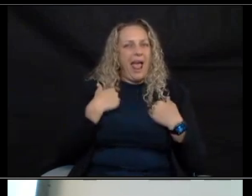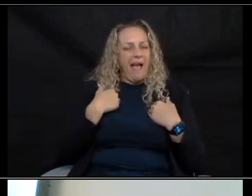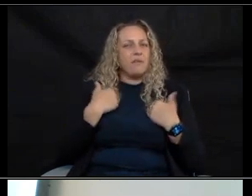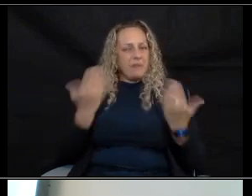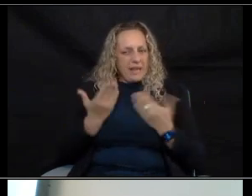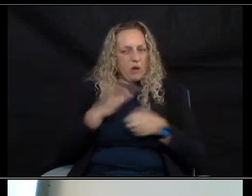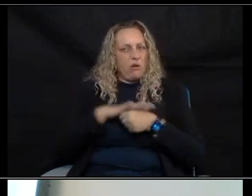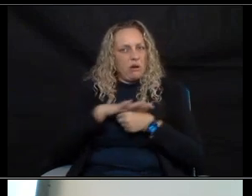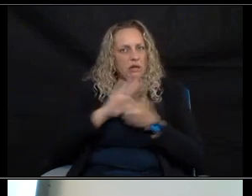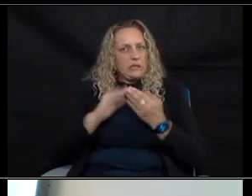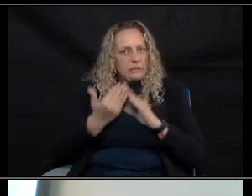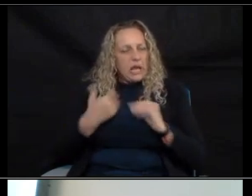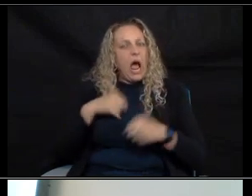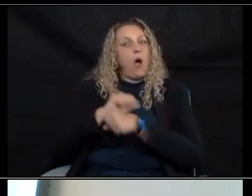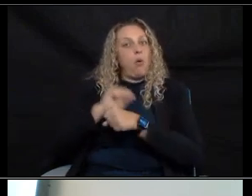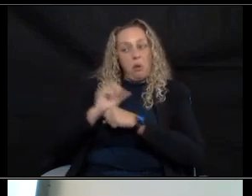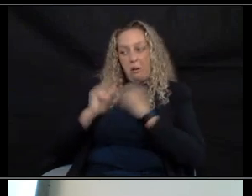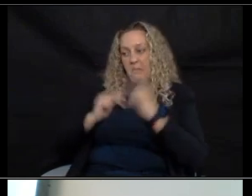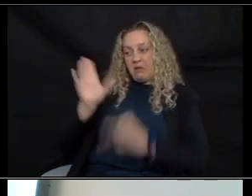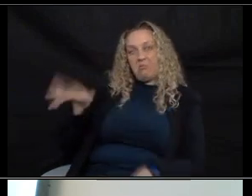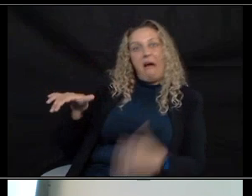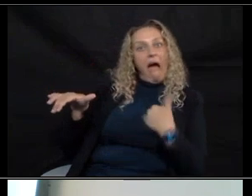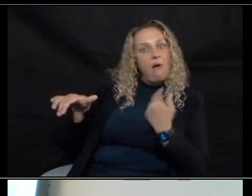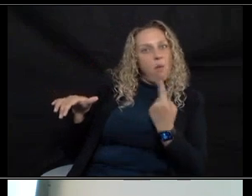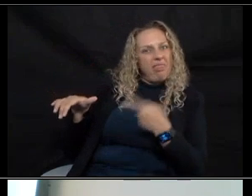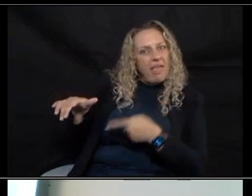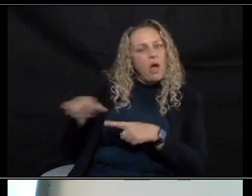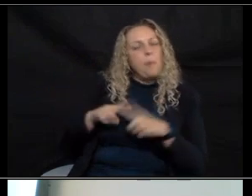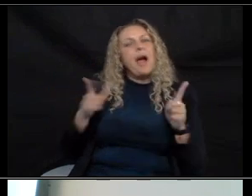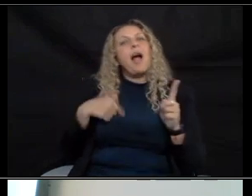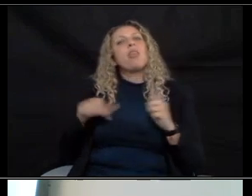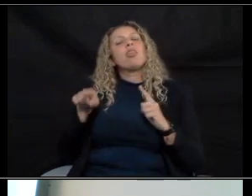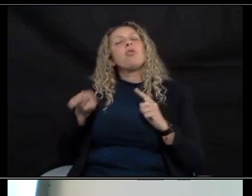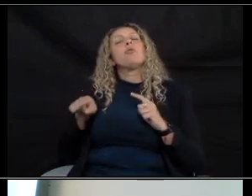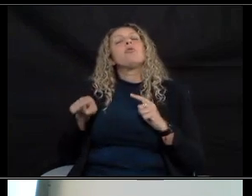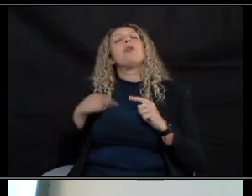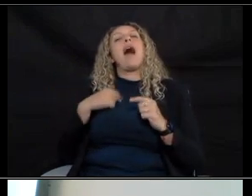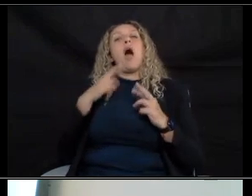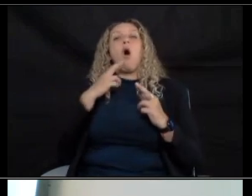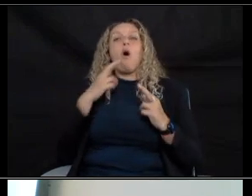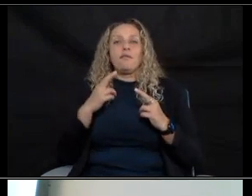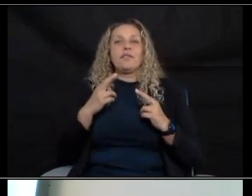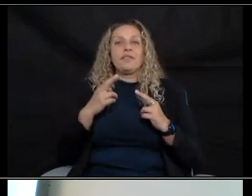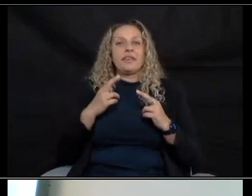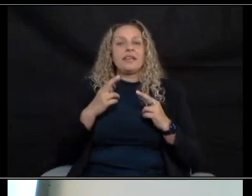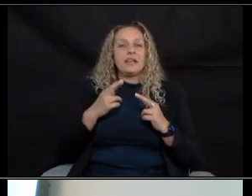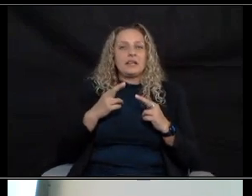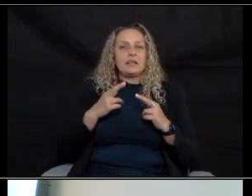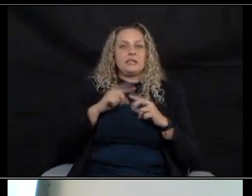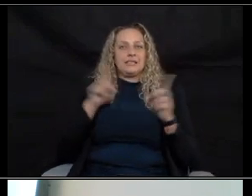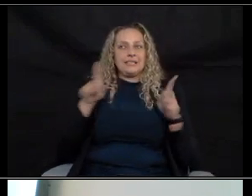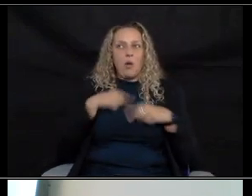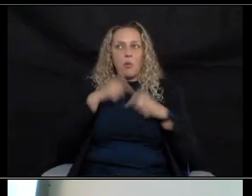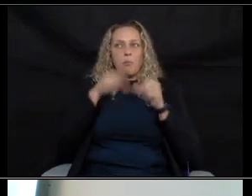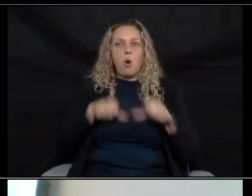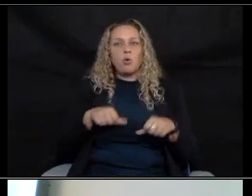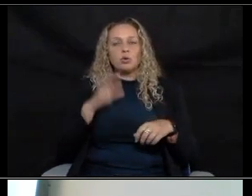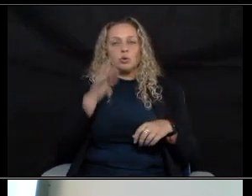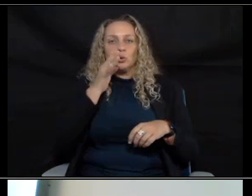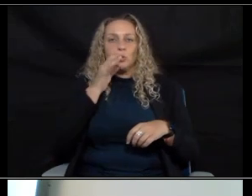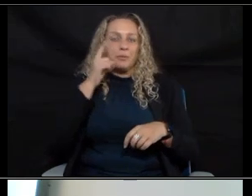city. I work at a building that has one. The sign, hopefully the sign will be getting posted soon, because